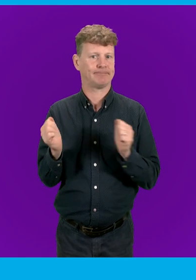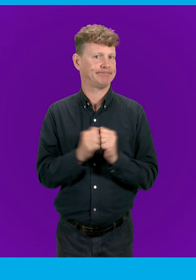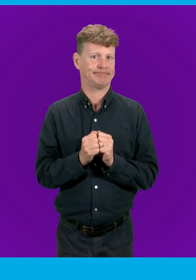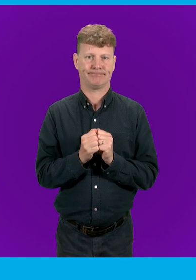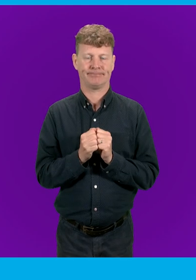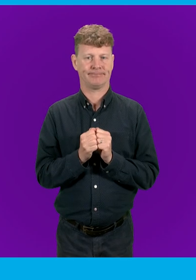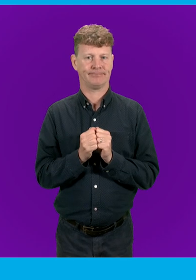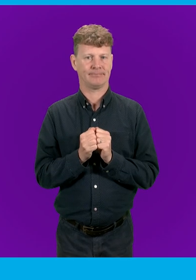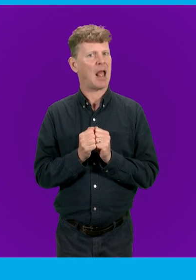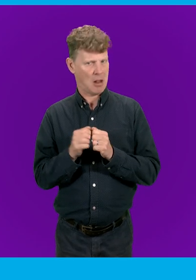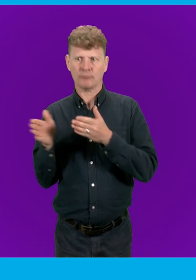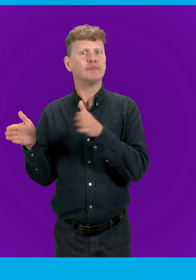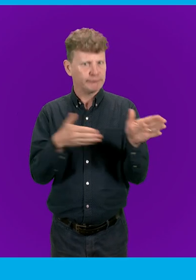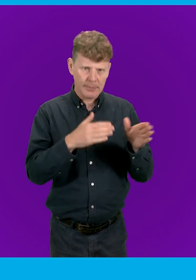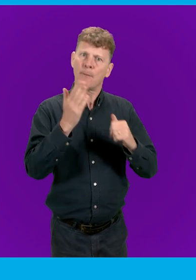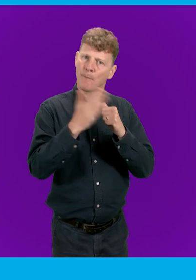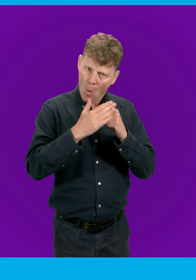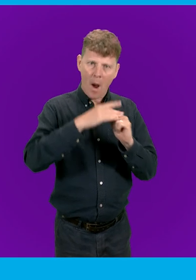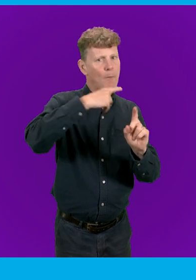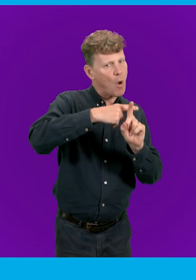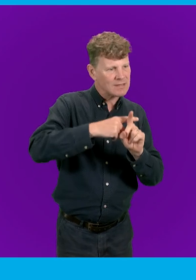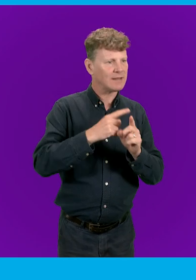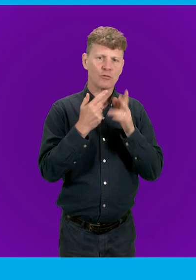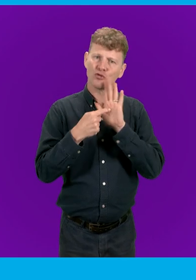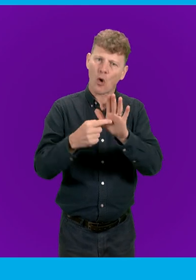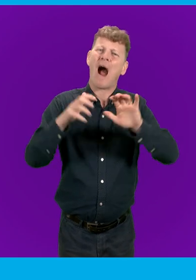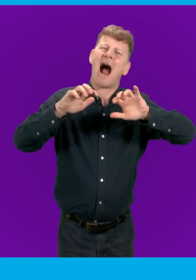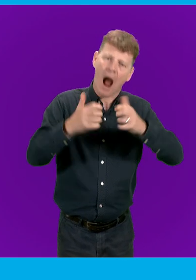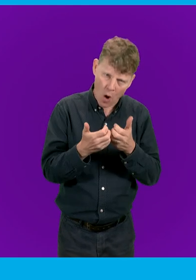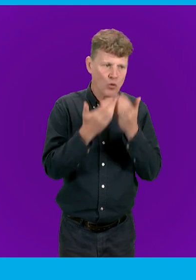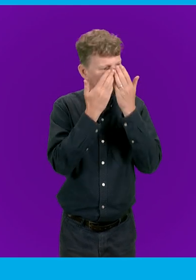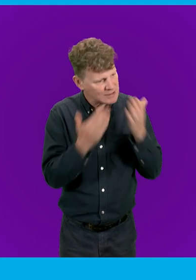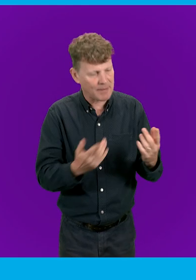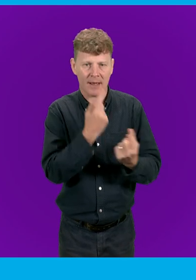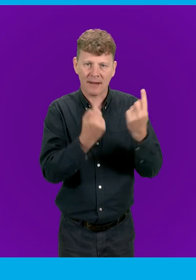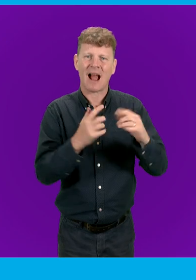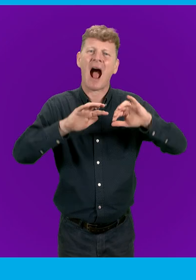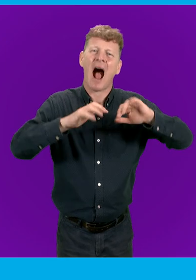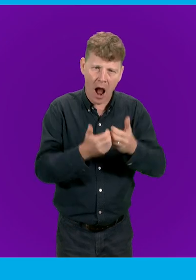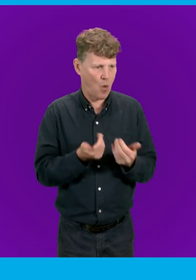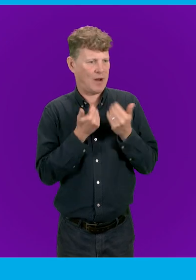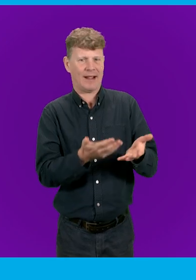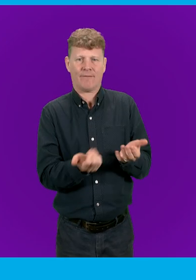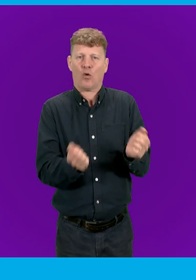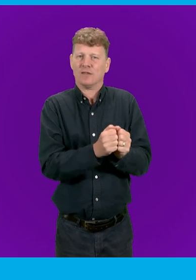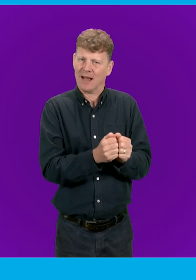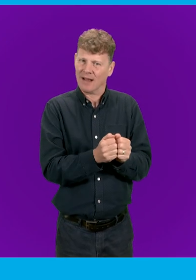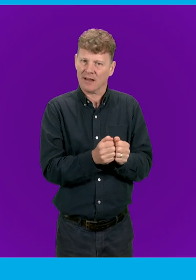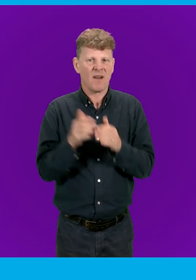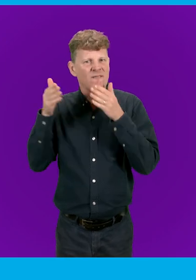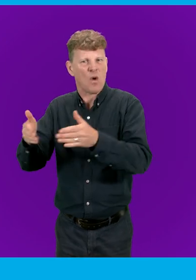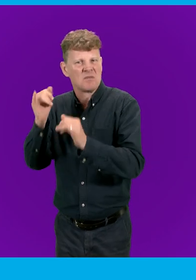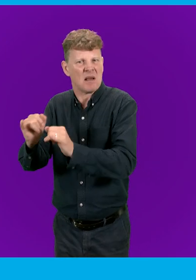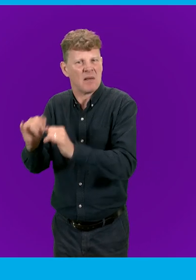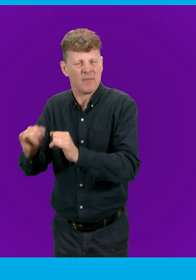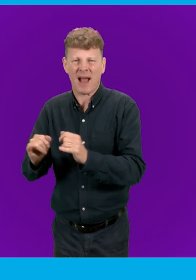it look more in the positive, look at all the ways that you can be respectful and you can give consent instead of all the focus on the bad